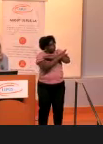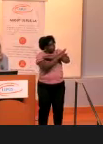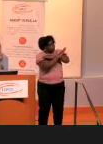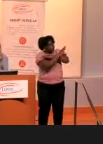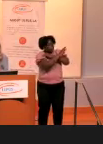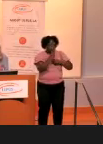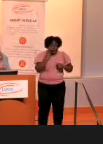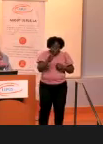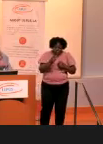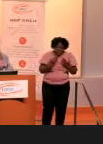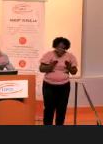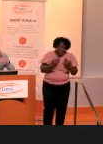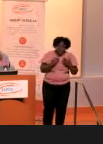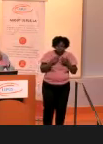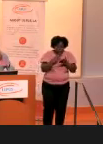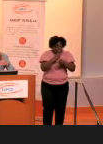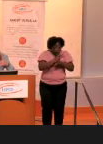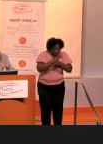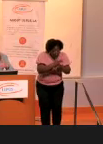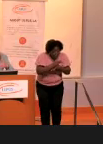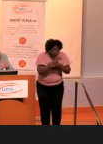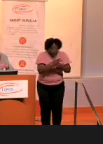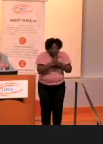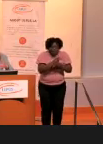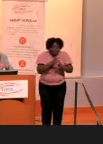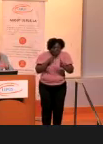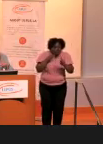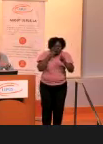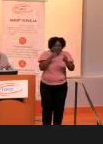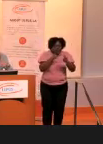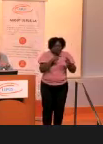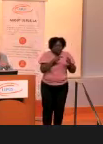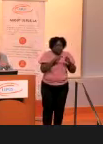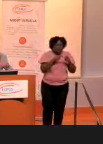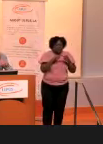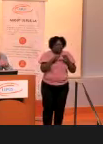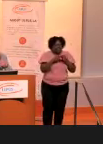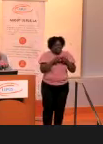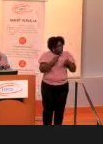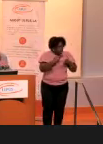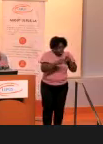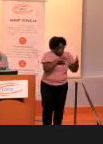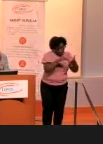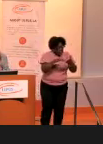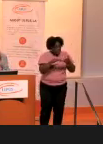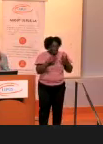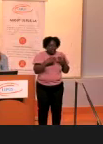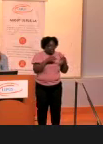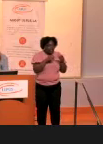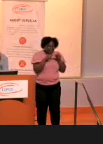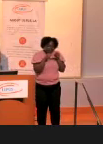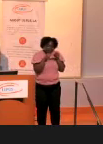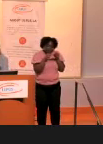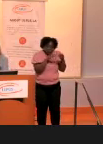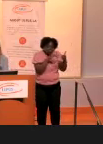lupus and lupus treatments that we get the long-term studies. I think a lot of our trials do not capture what